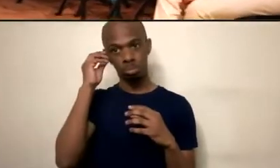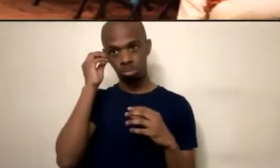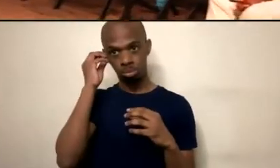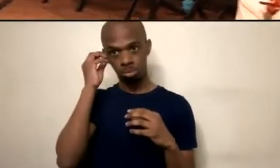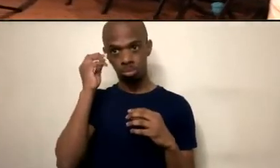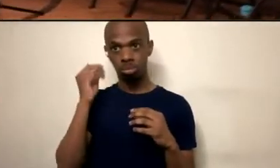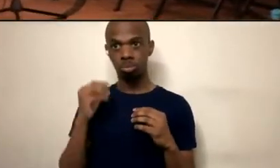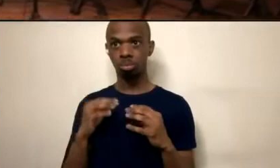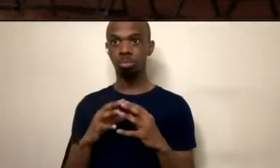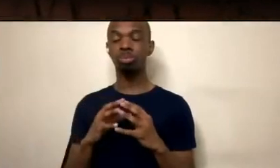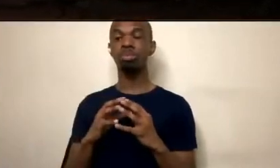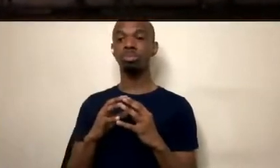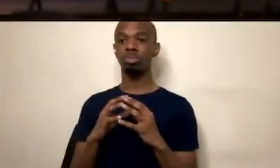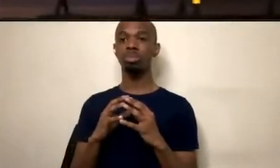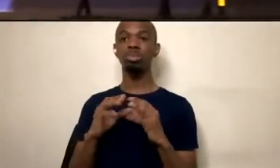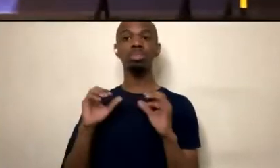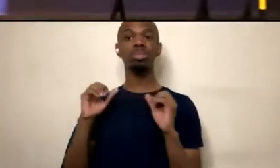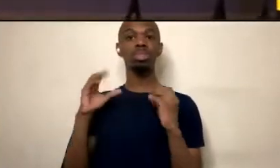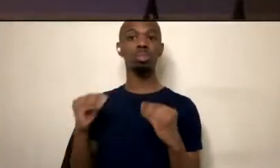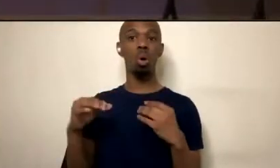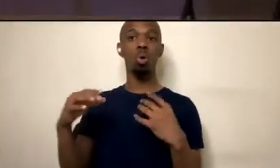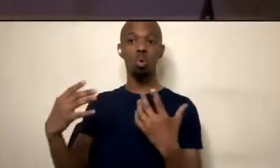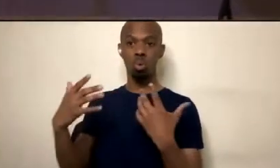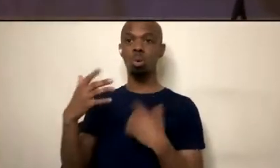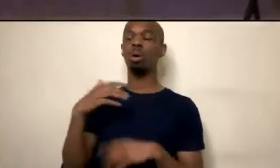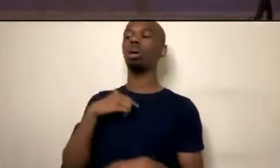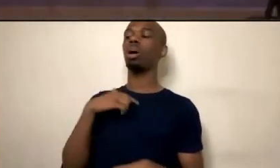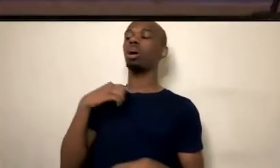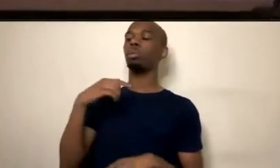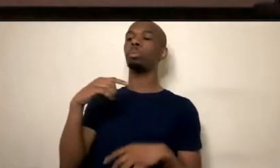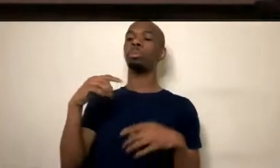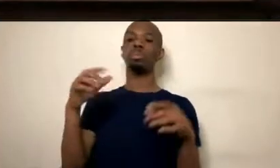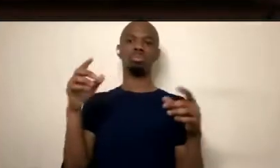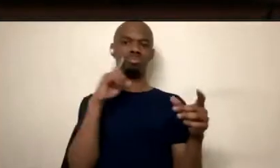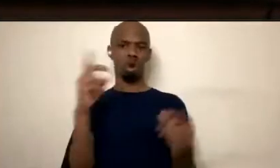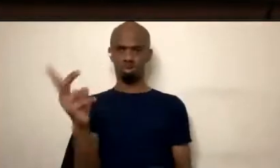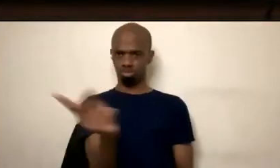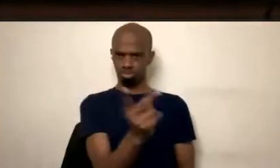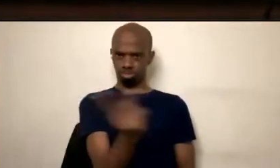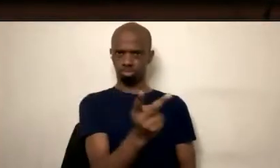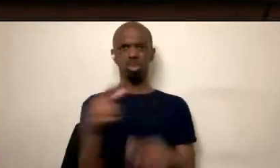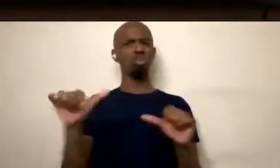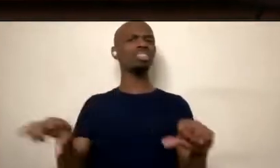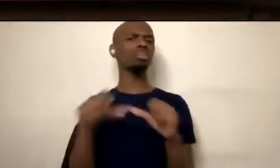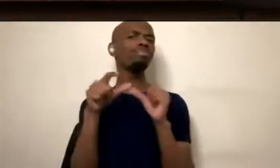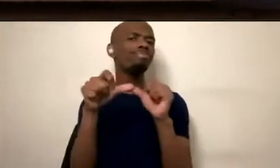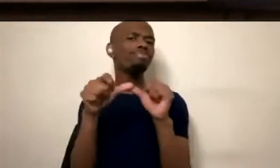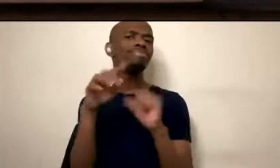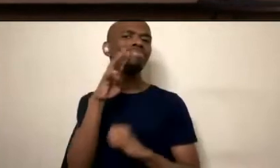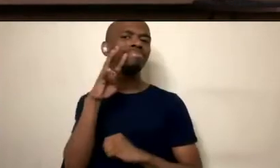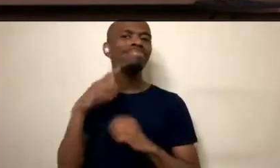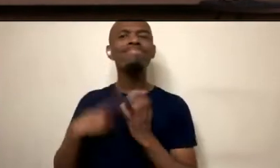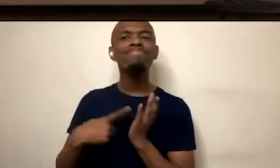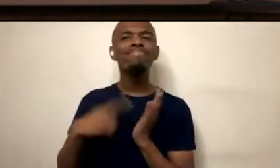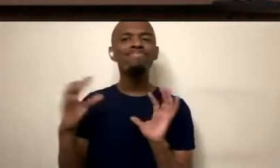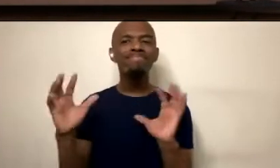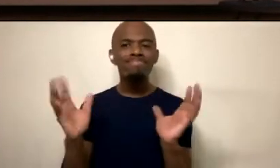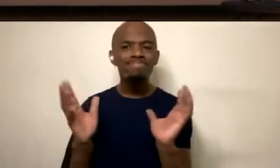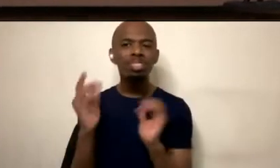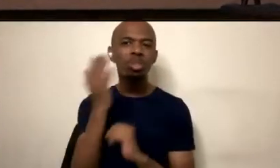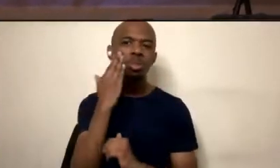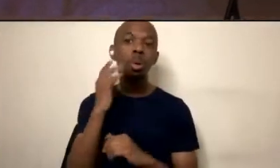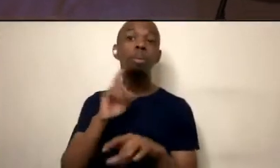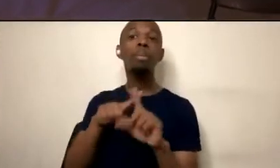somewhere out on HowlRound, mm-hmm. and I don't have a direct connection to them. I don't know if you can